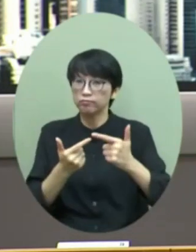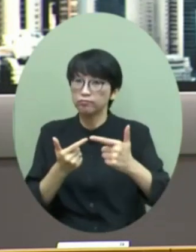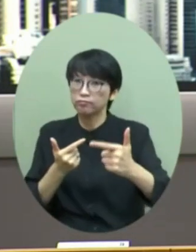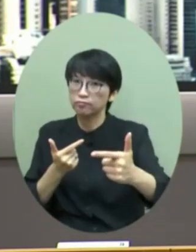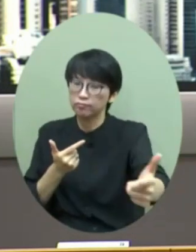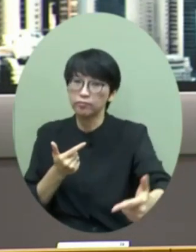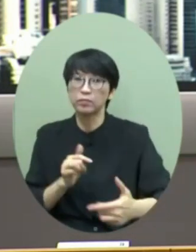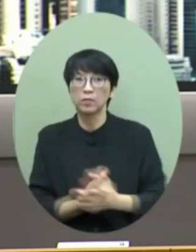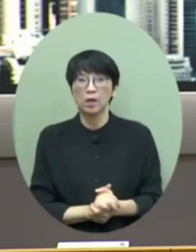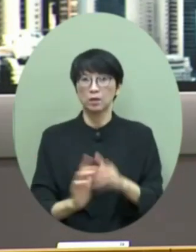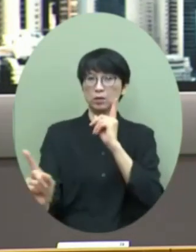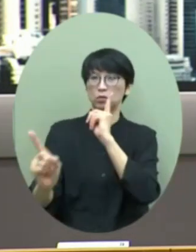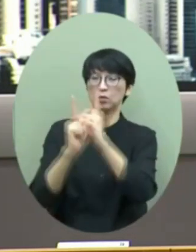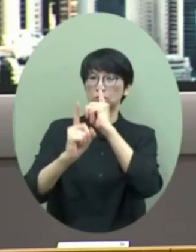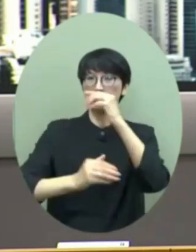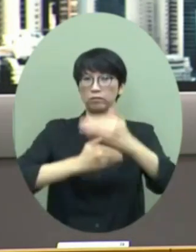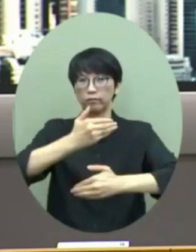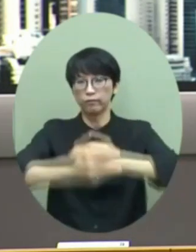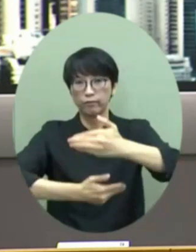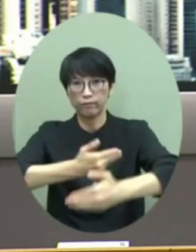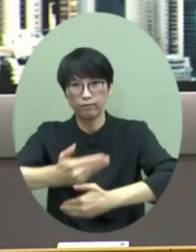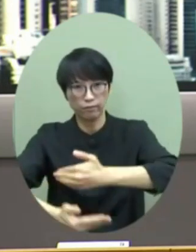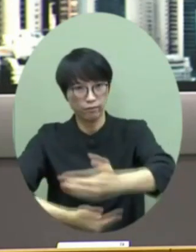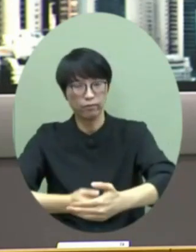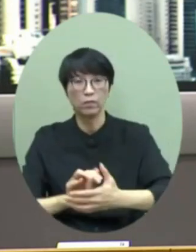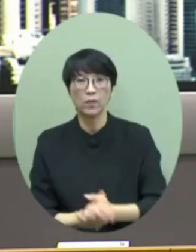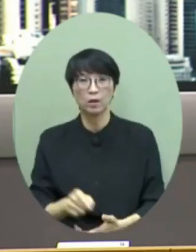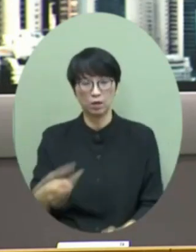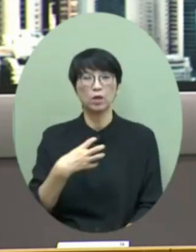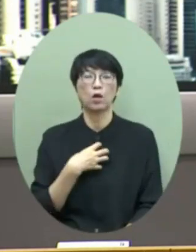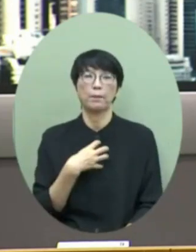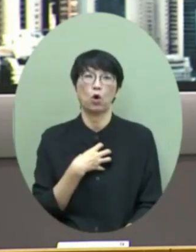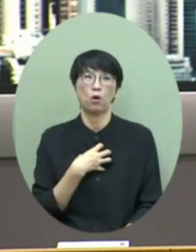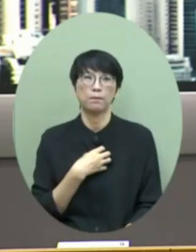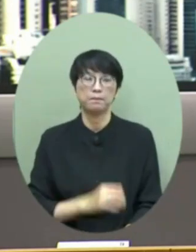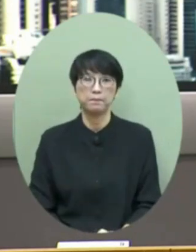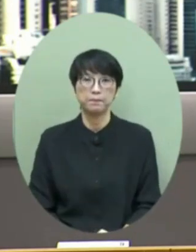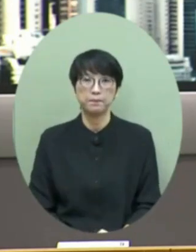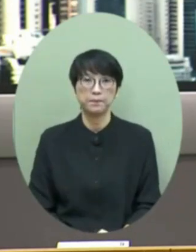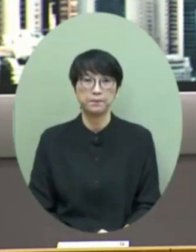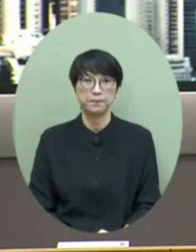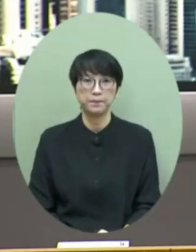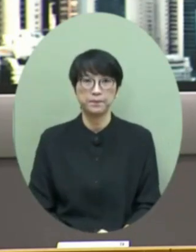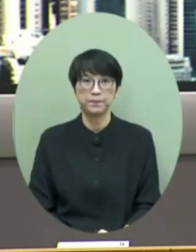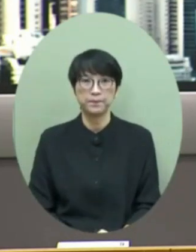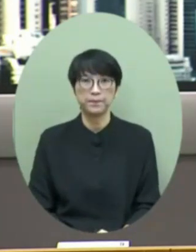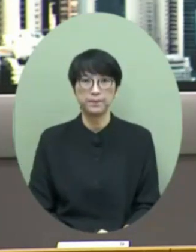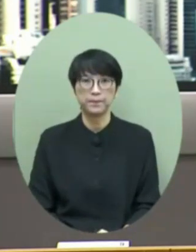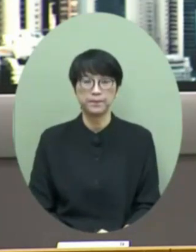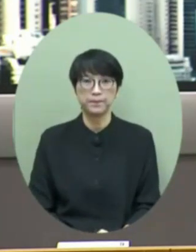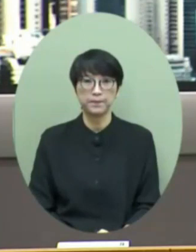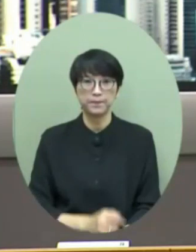of one country, 2 systems. So there will be full and faithful implementation of the system, and that's what I think.